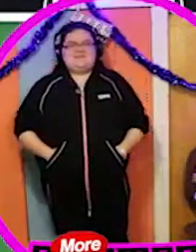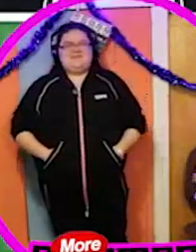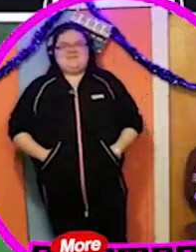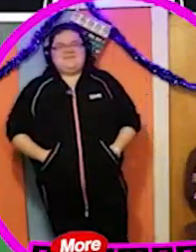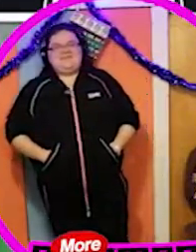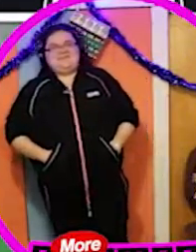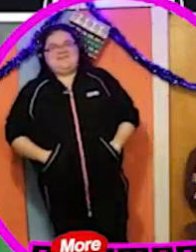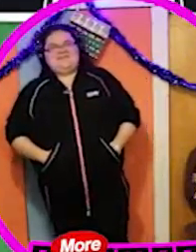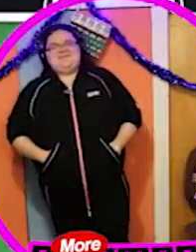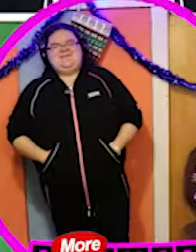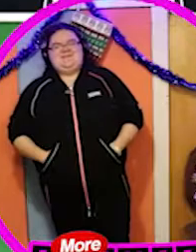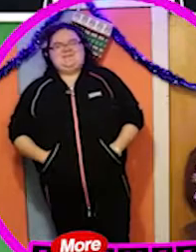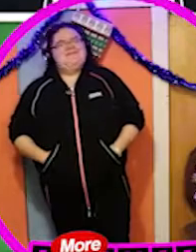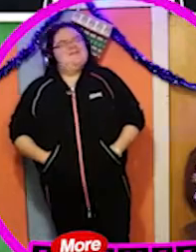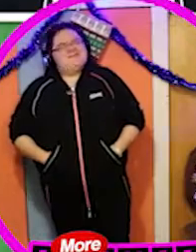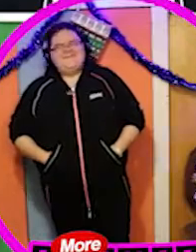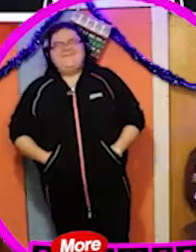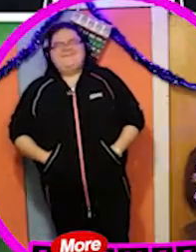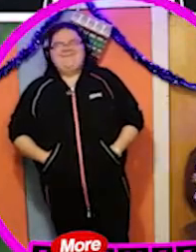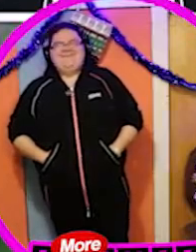Gordon Gould.